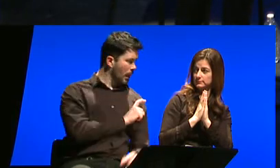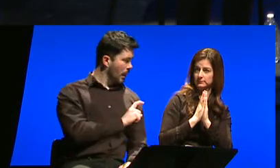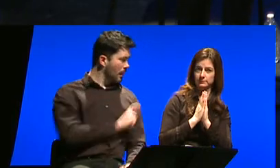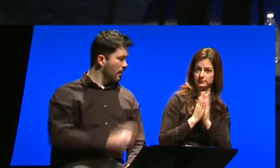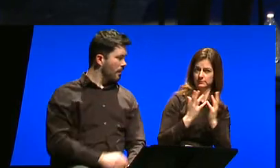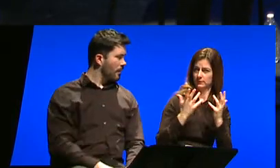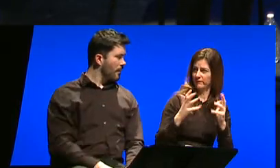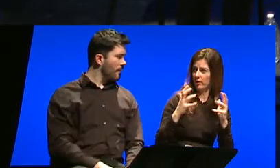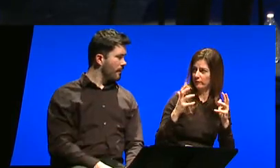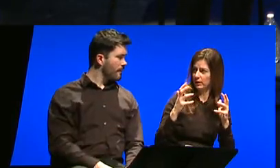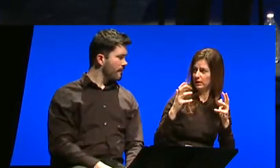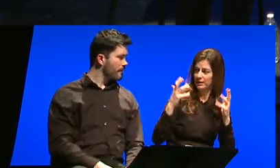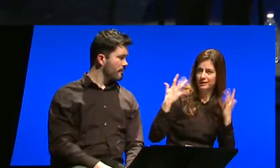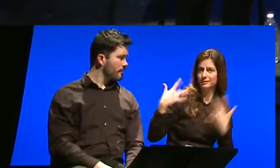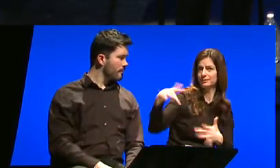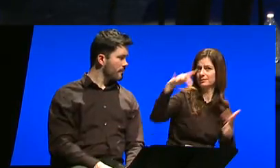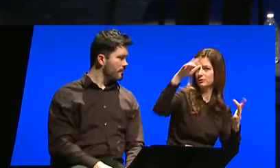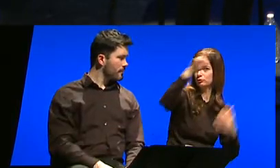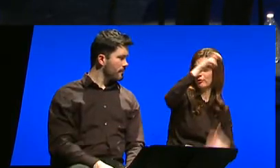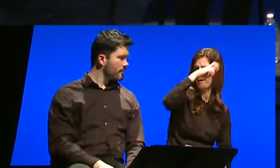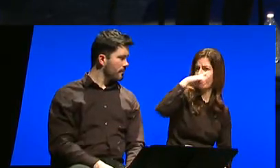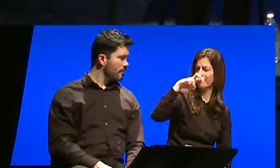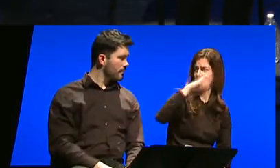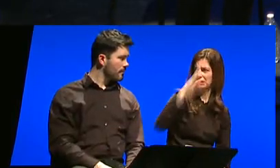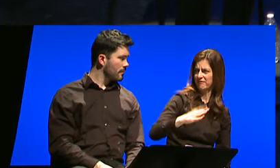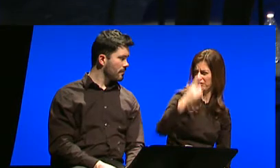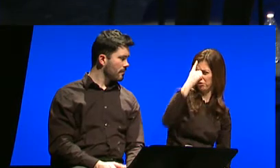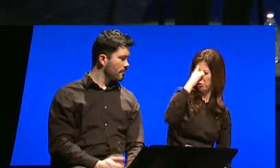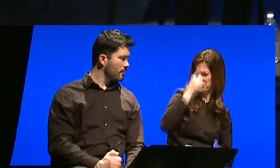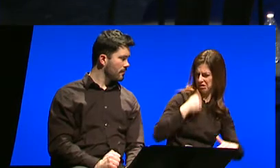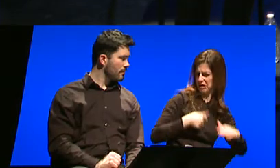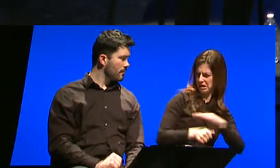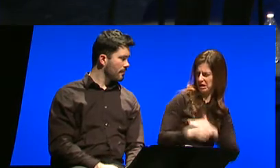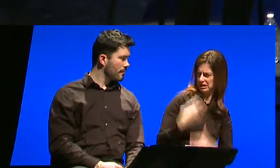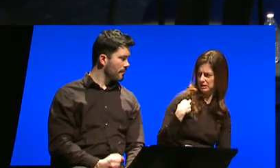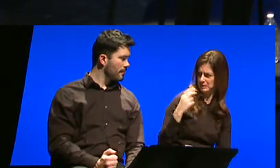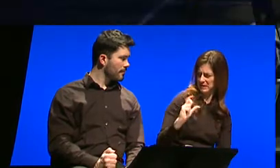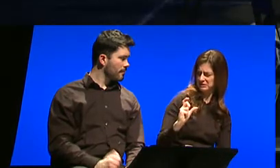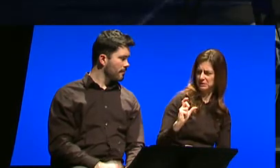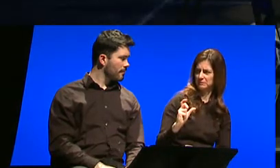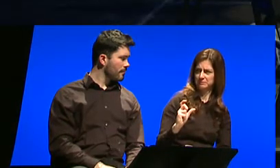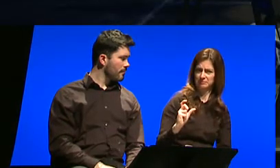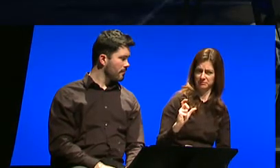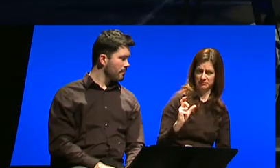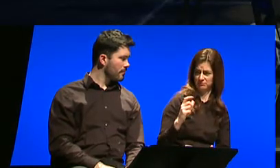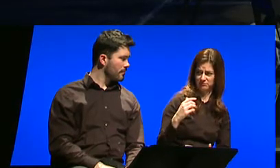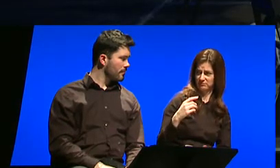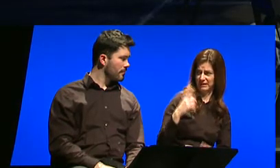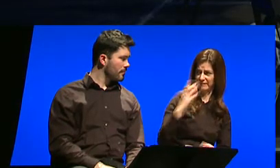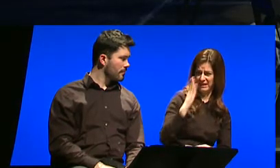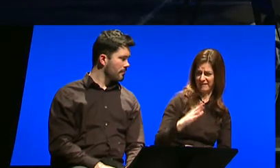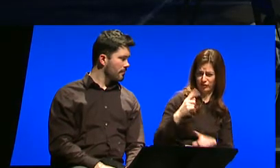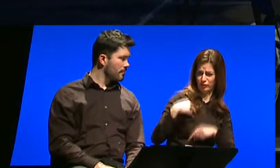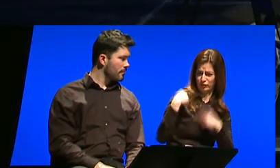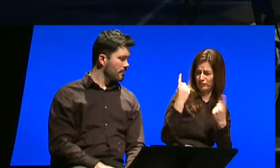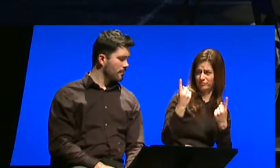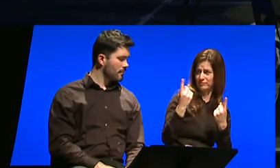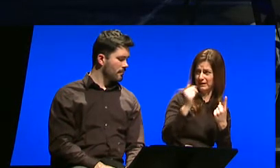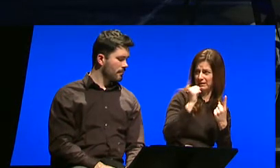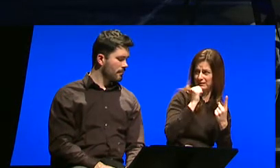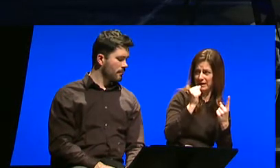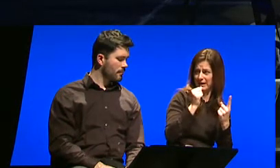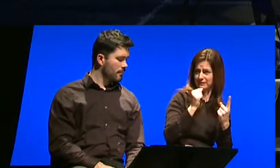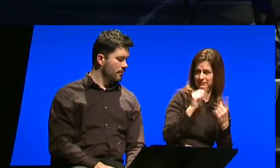world, and it's never occurred to me to hide my Muslim identity. I tell him, I've never done it to this point, and I don't need to start